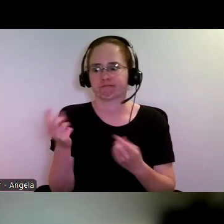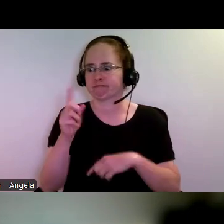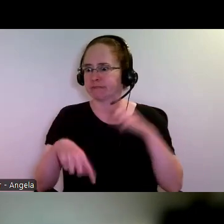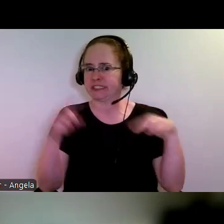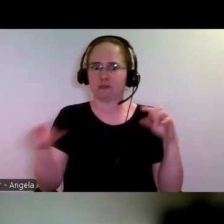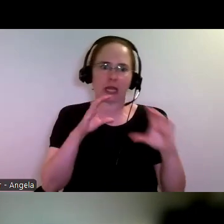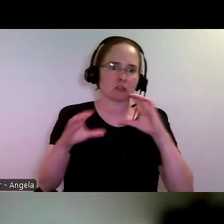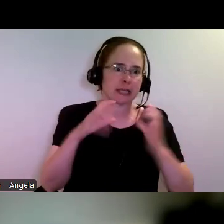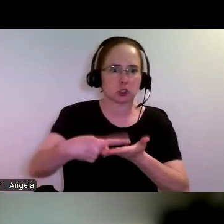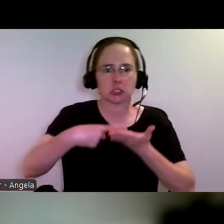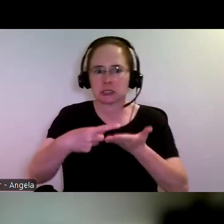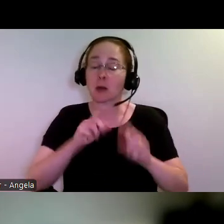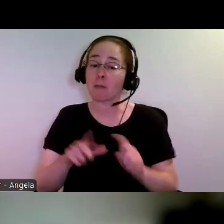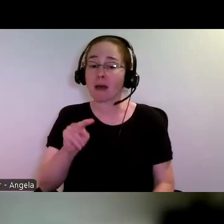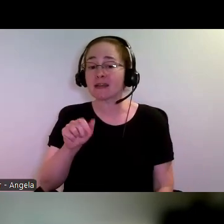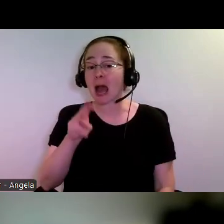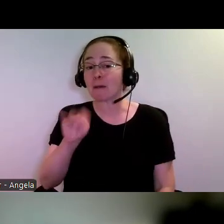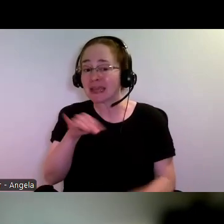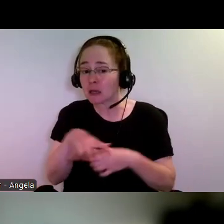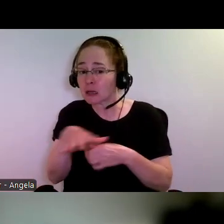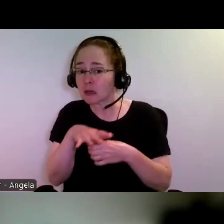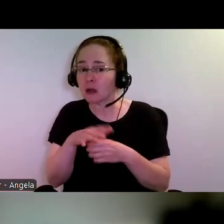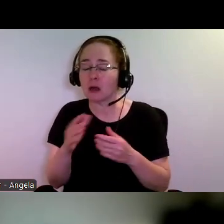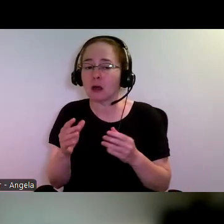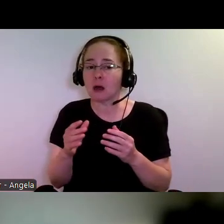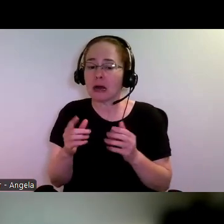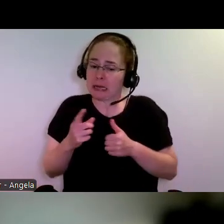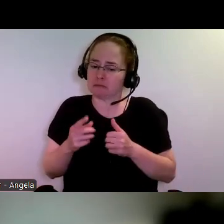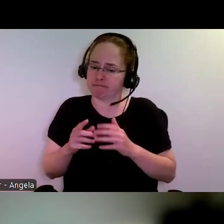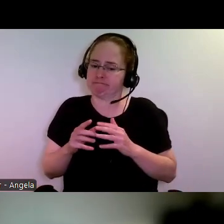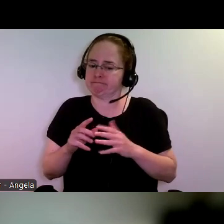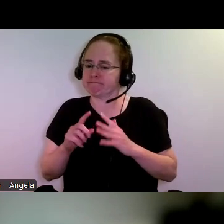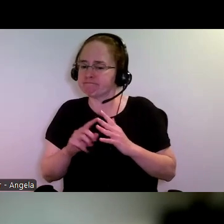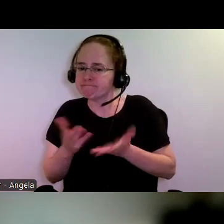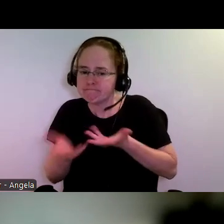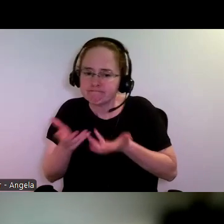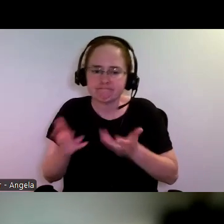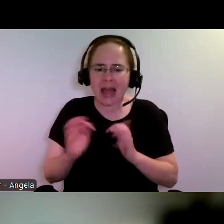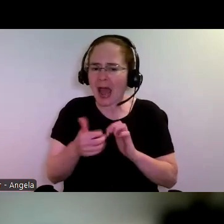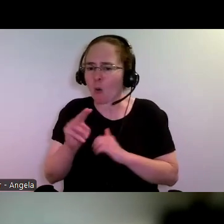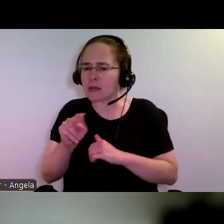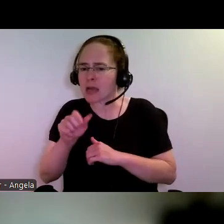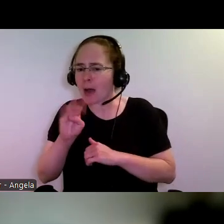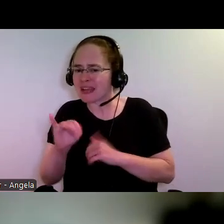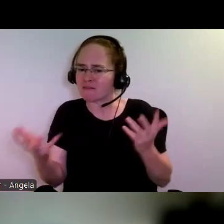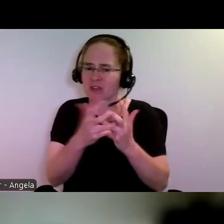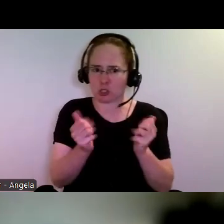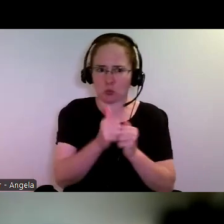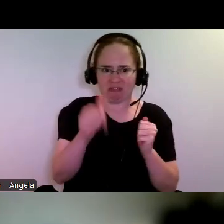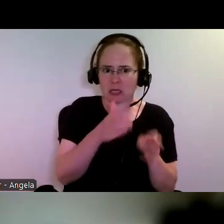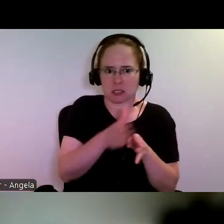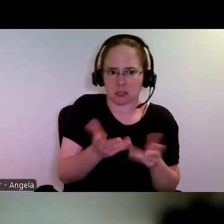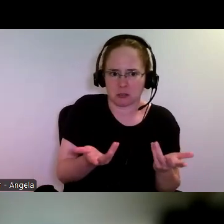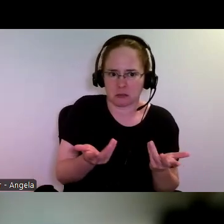different conversations, but in the NAMI space, there was a lot of initial conversation about where does NAMI fit within this space. And so